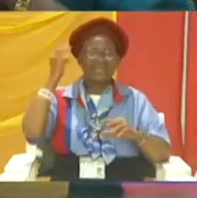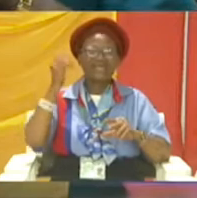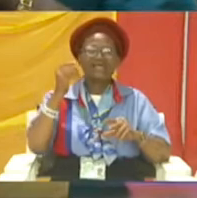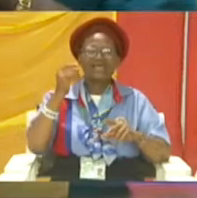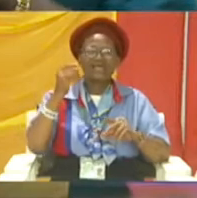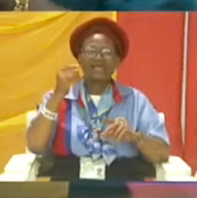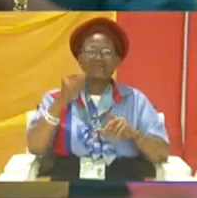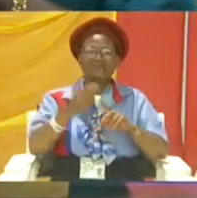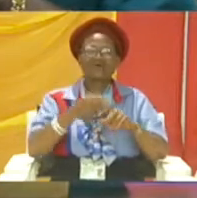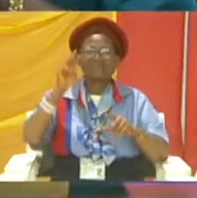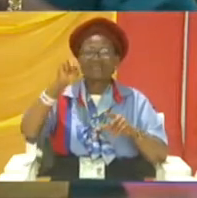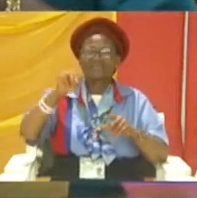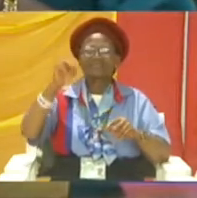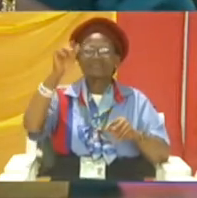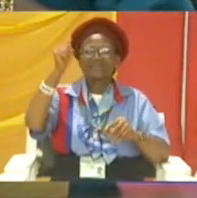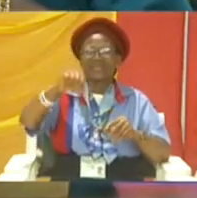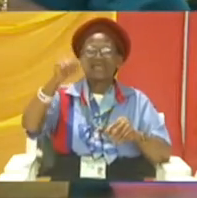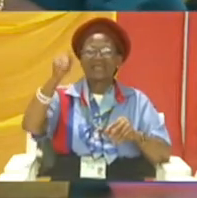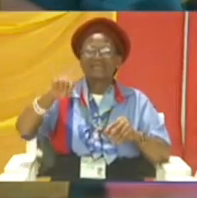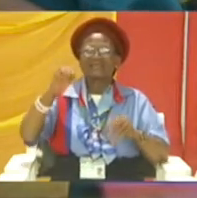anymore.